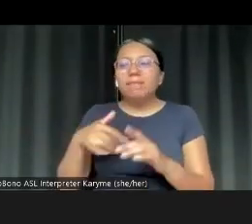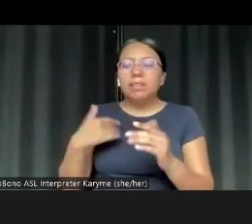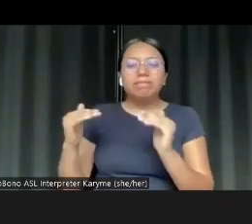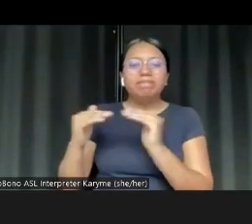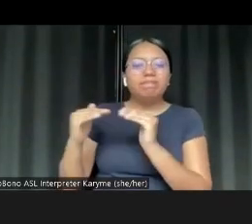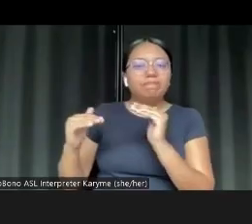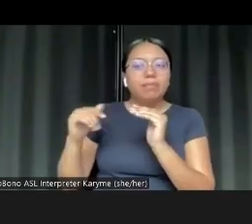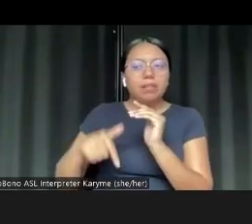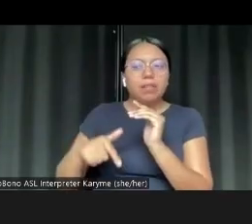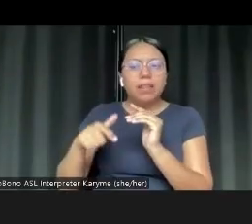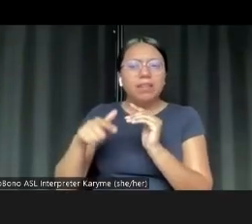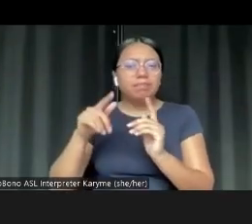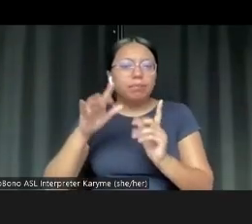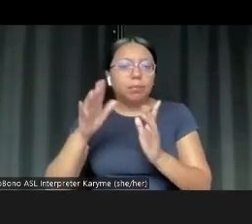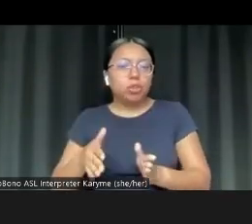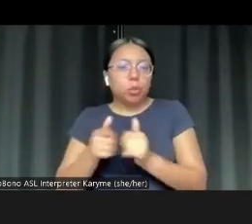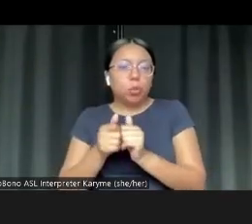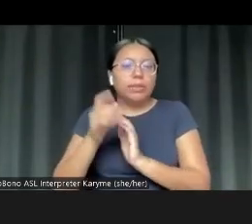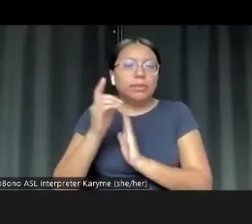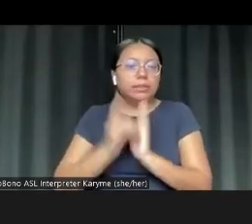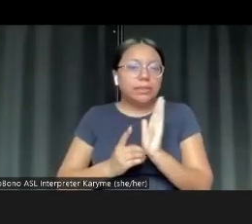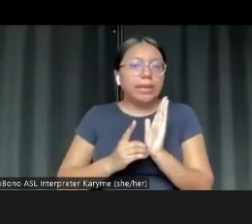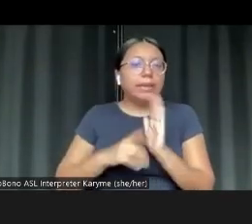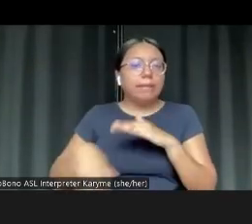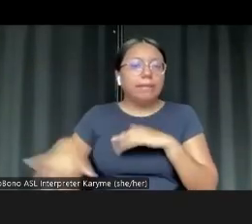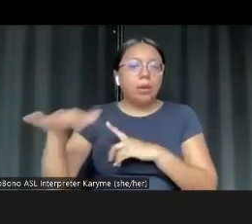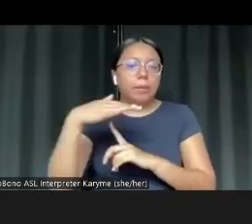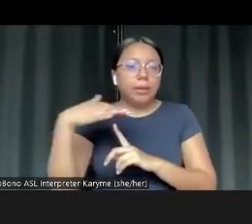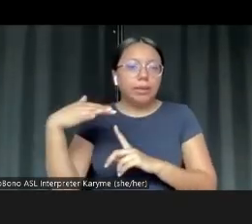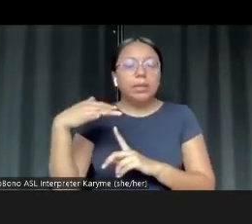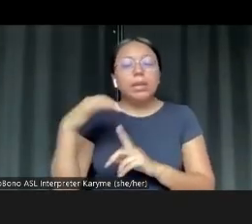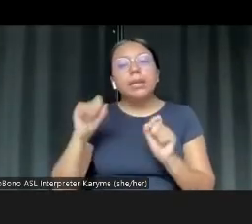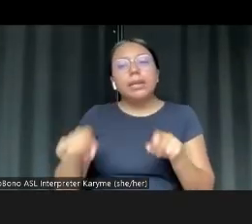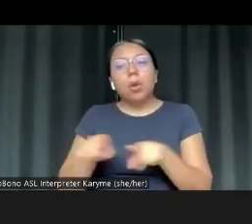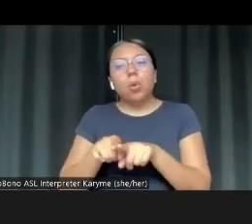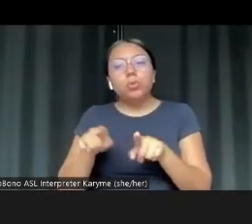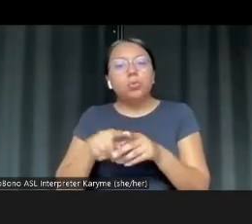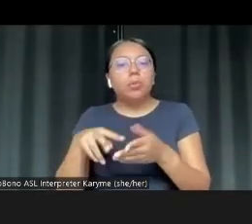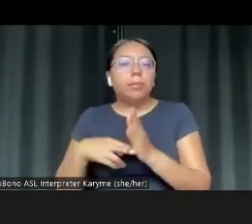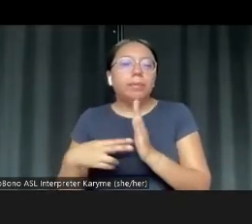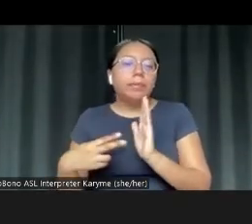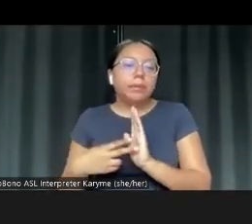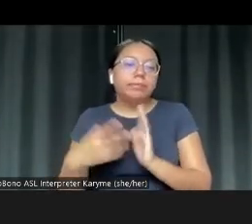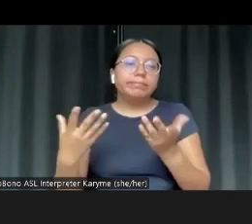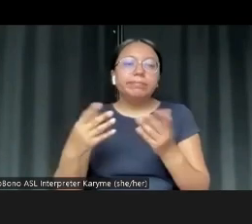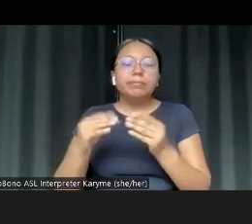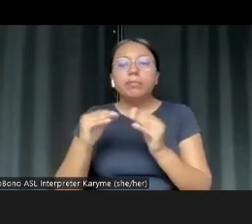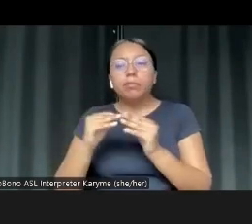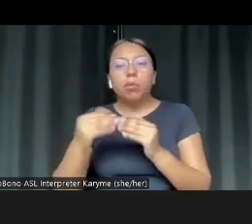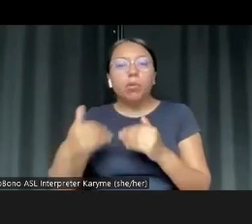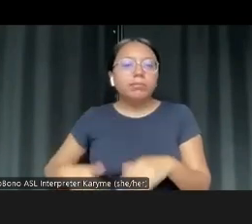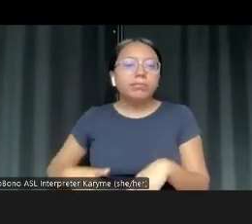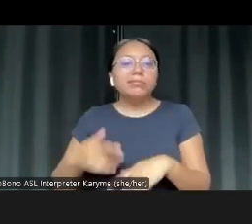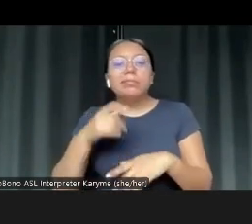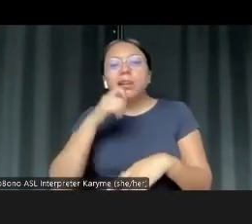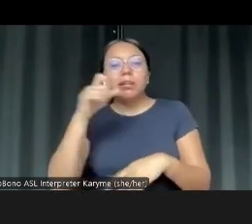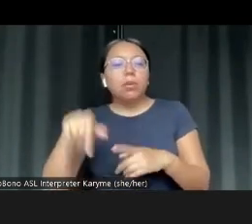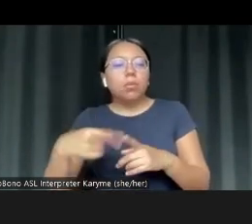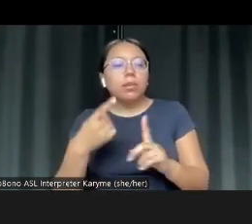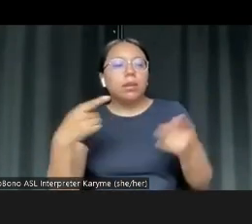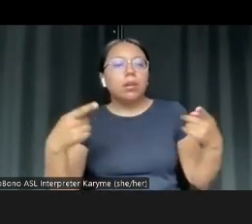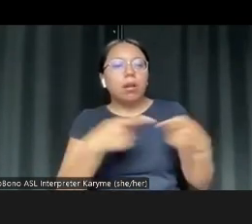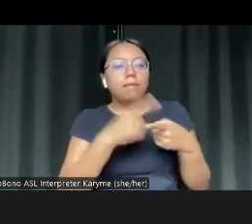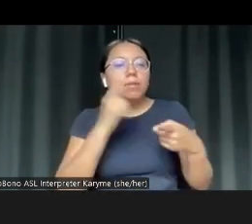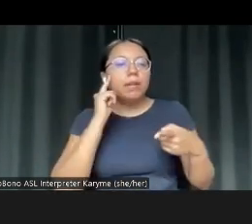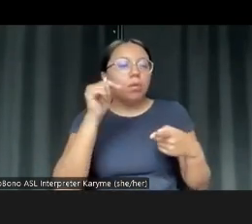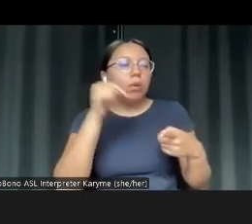designed environment. Access friction can also be productive and generative, and not just a conflict that shuts down